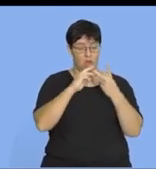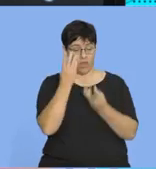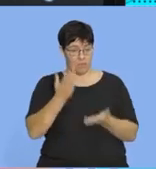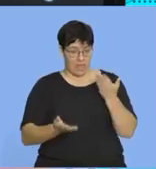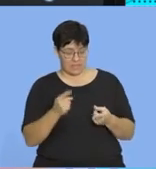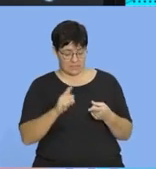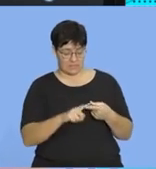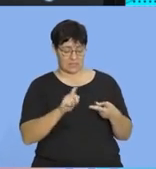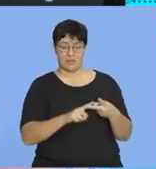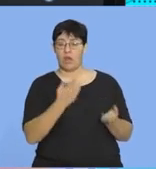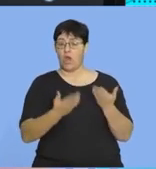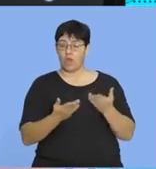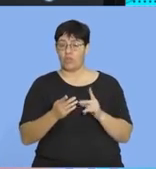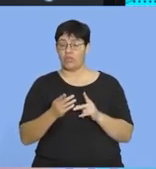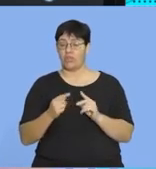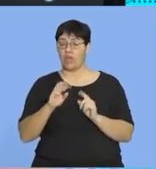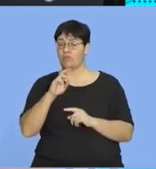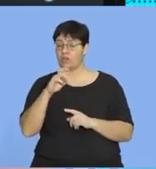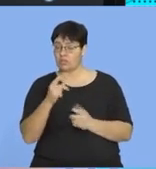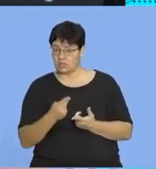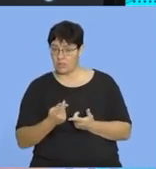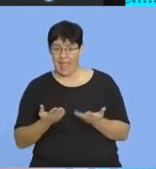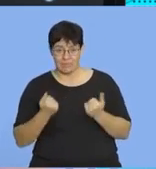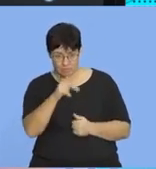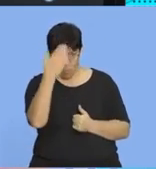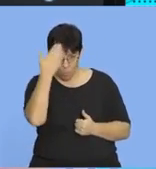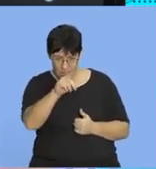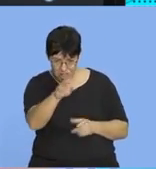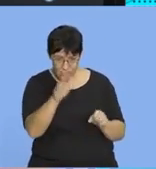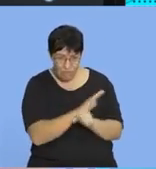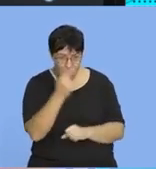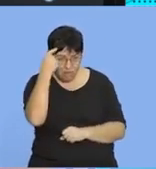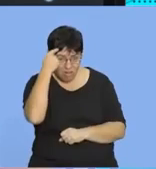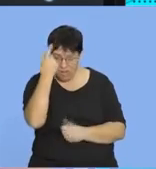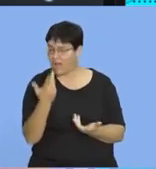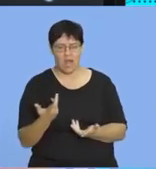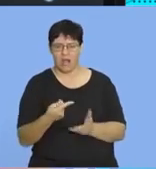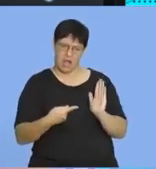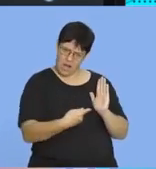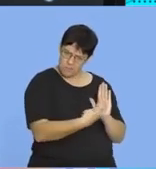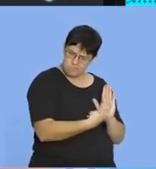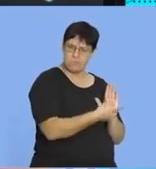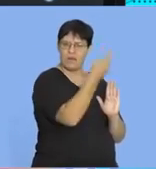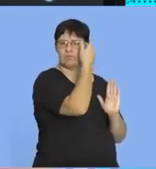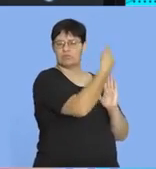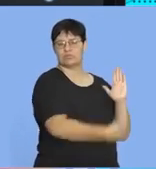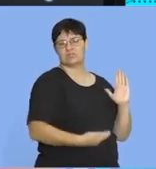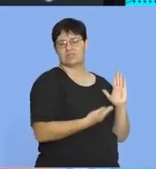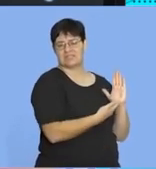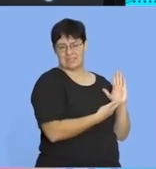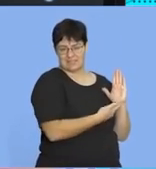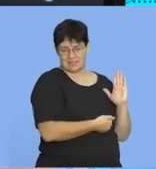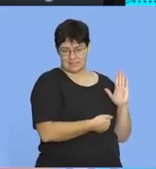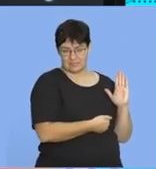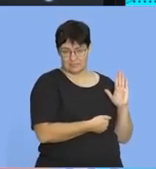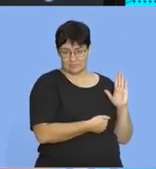mass, the Earth's radius. Do I expect that you know them off by heart? No. It's